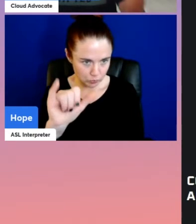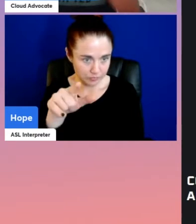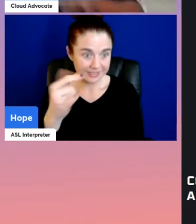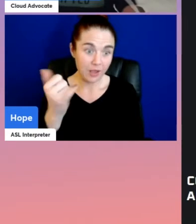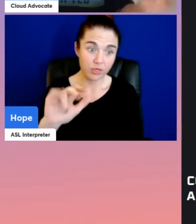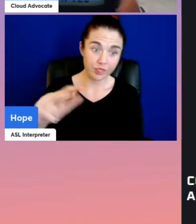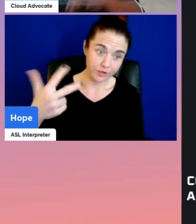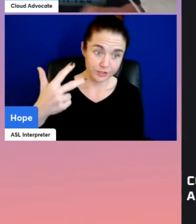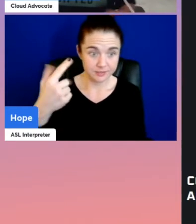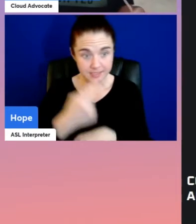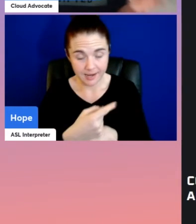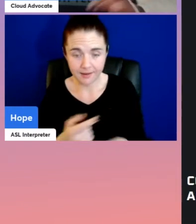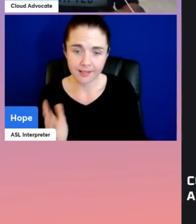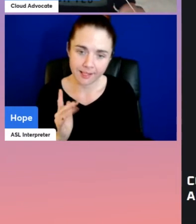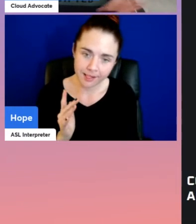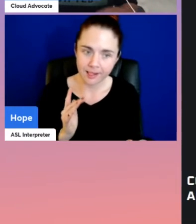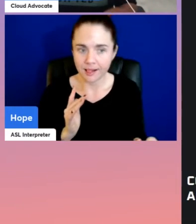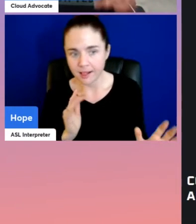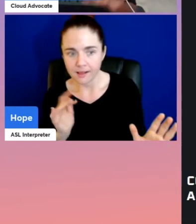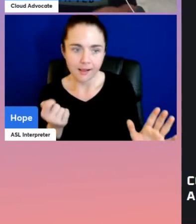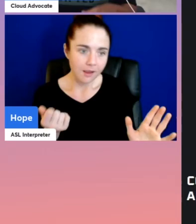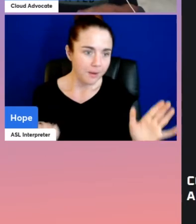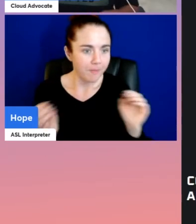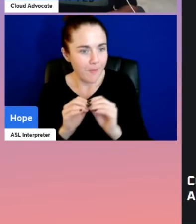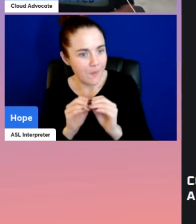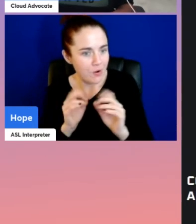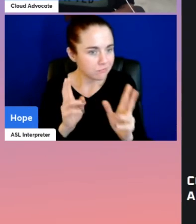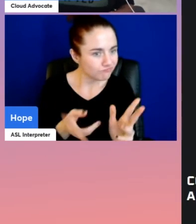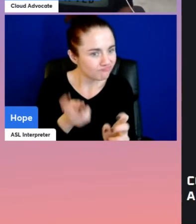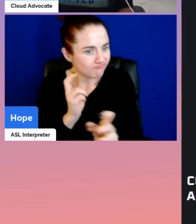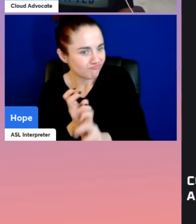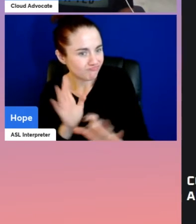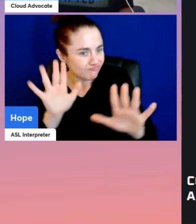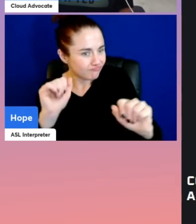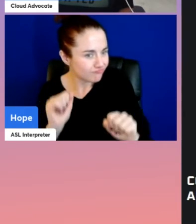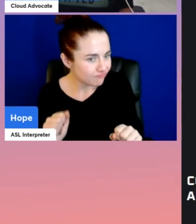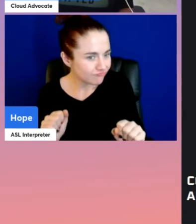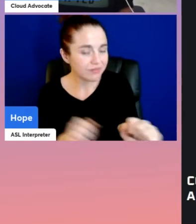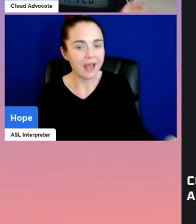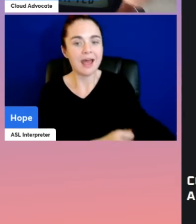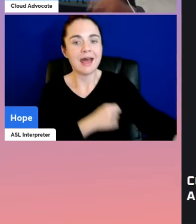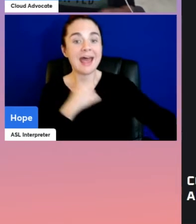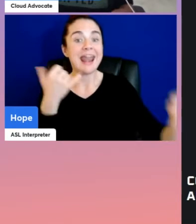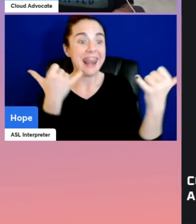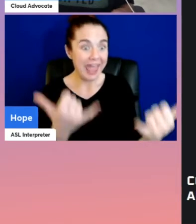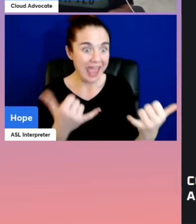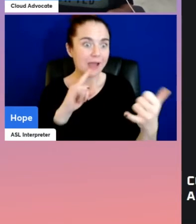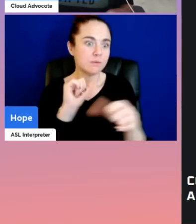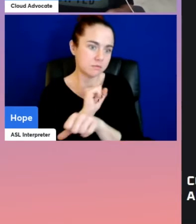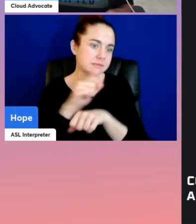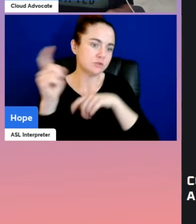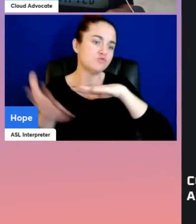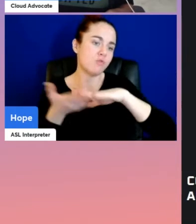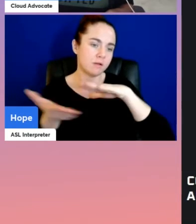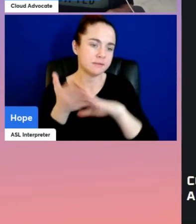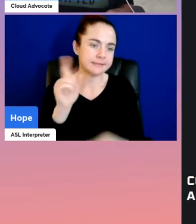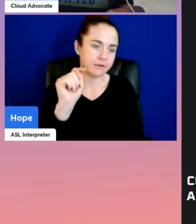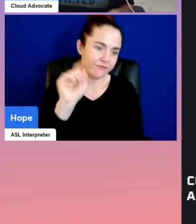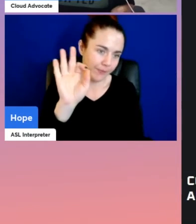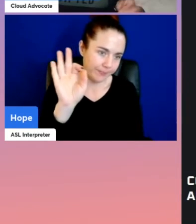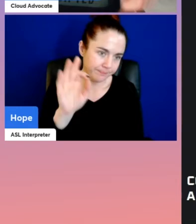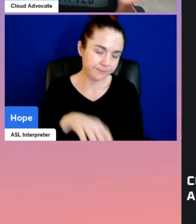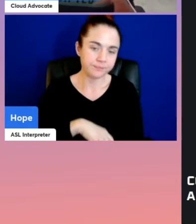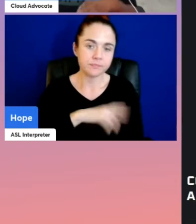heat a bit more. It starts to get a bit more difficult, where now we need to actually run the Terraform apply, and